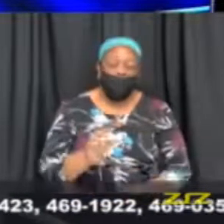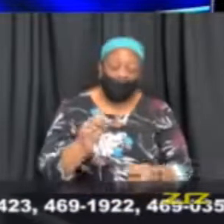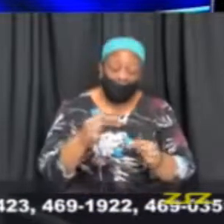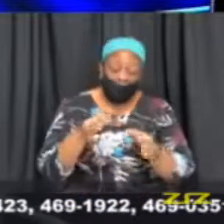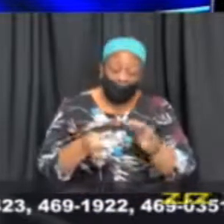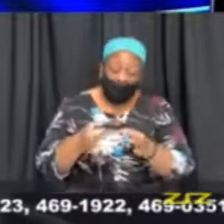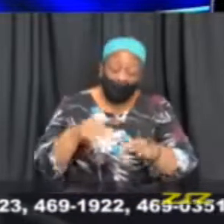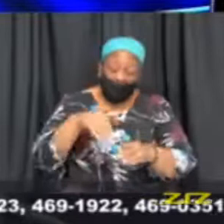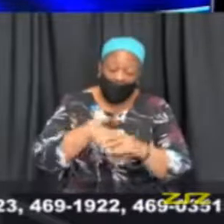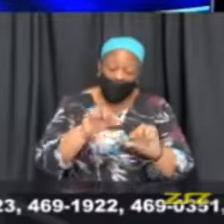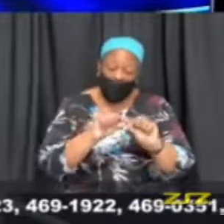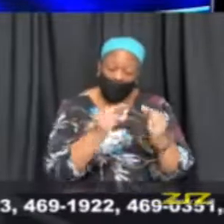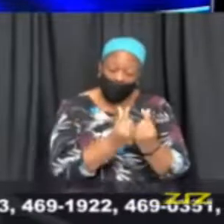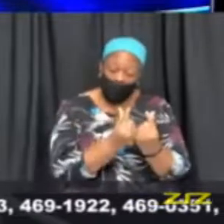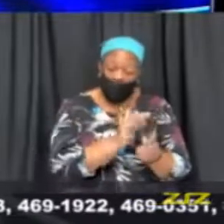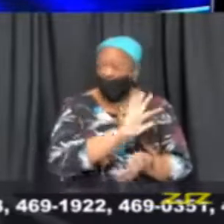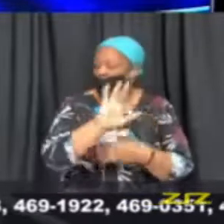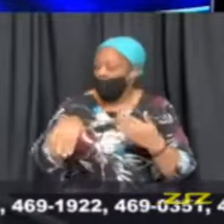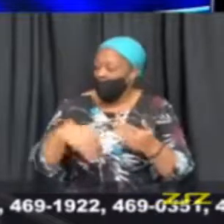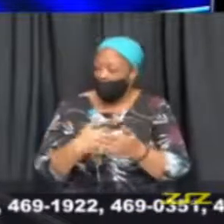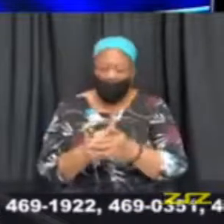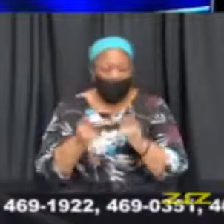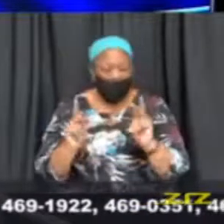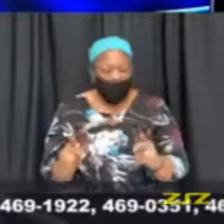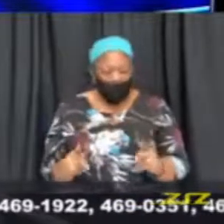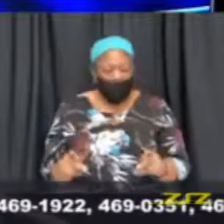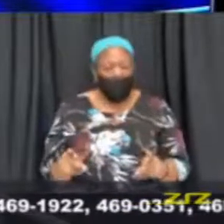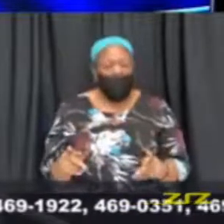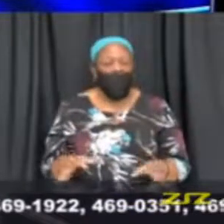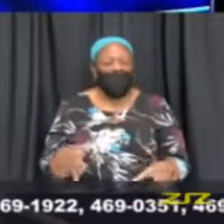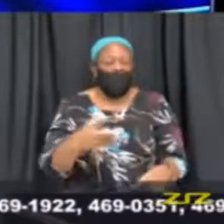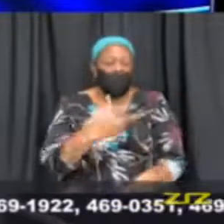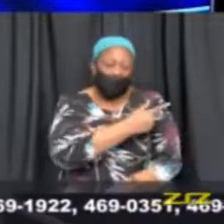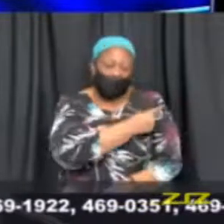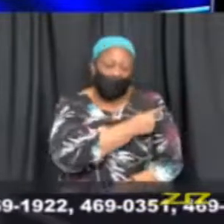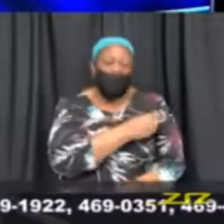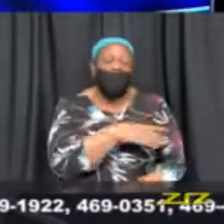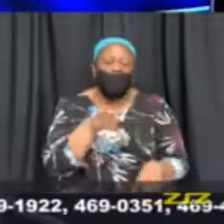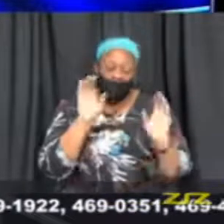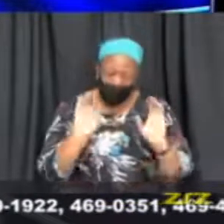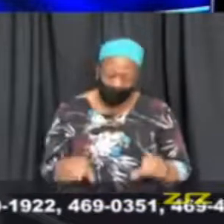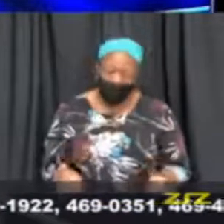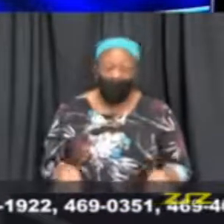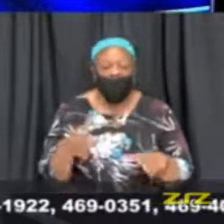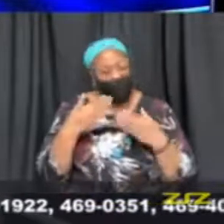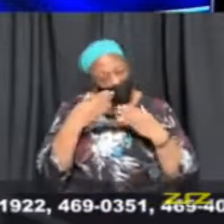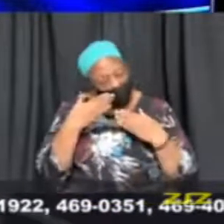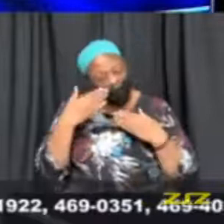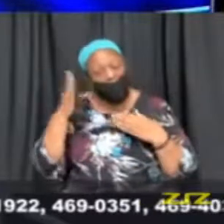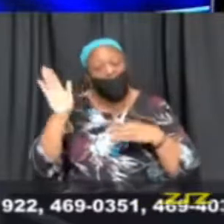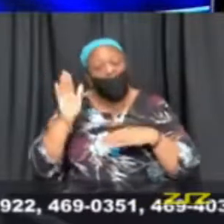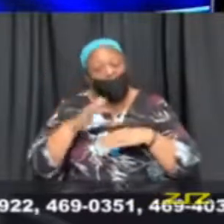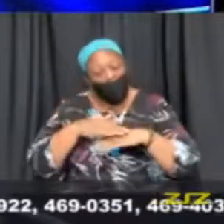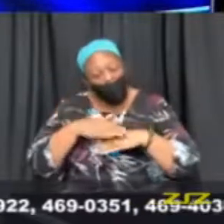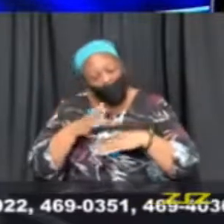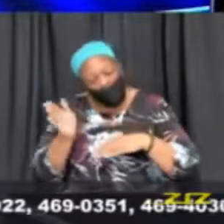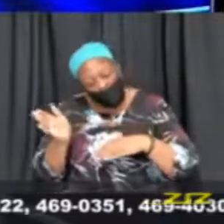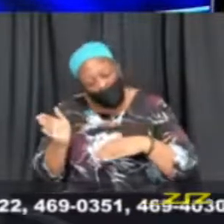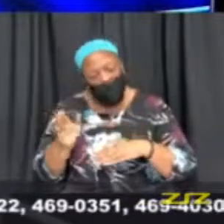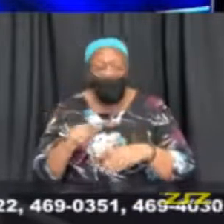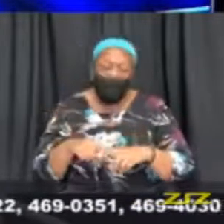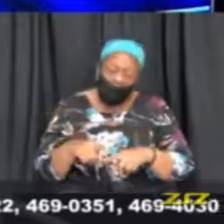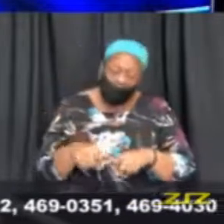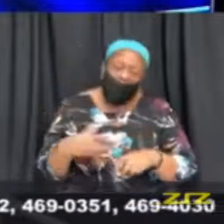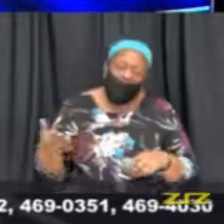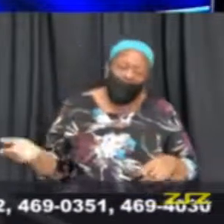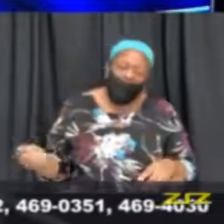the WHO and CDC has said that you can relax the social distancing measures and even socialize without a mask. And so